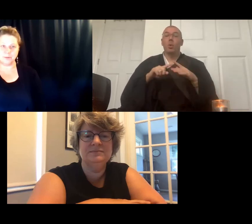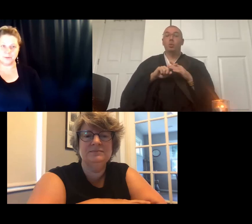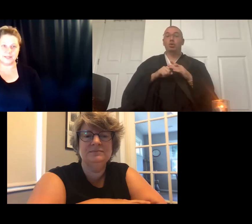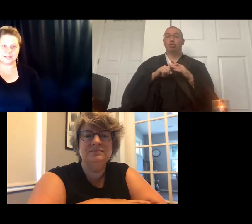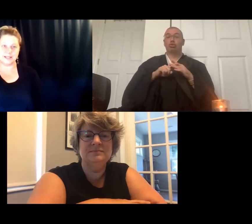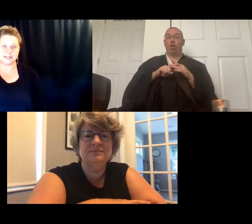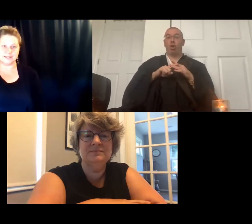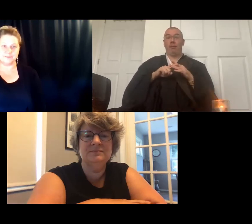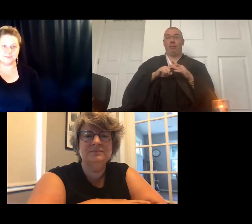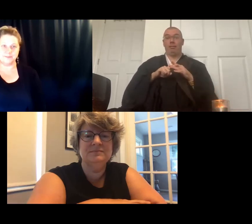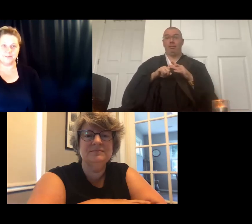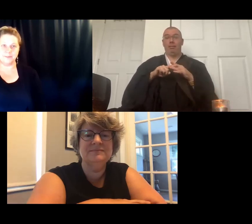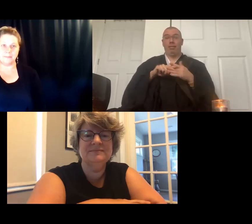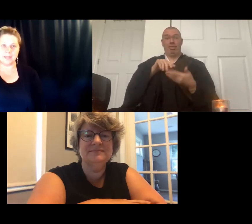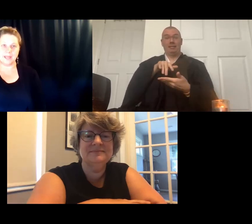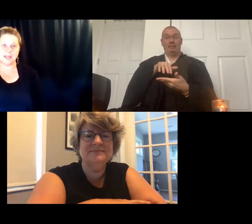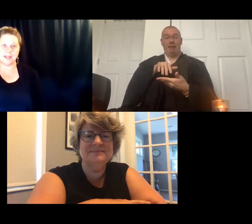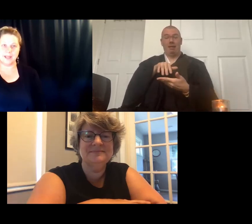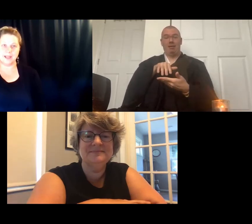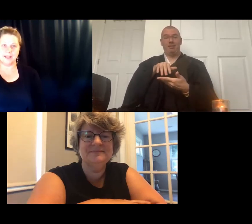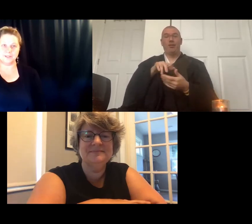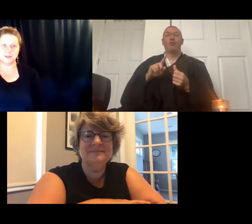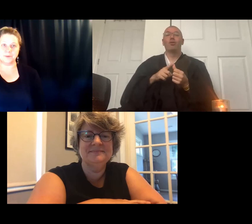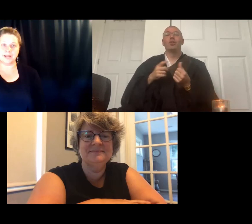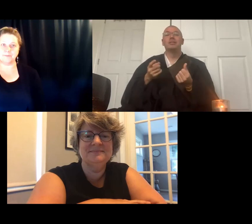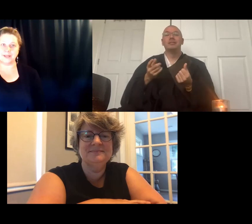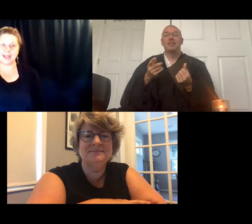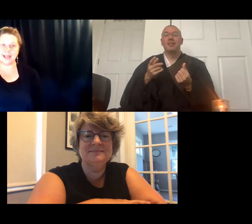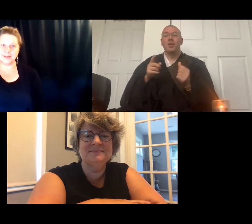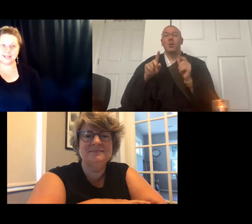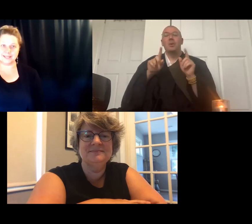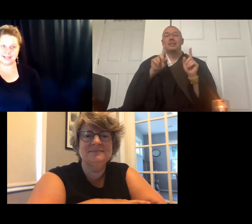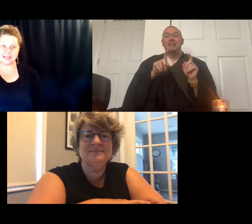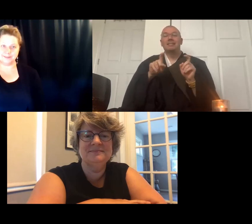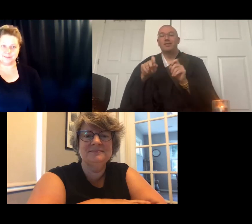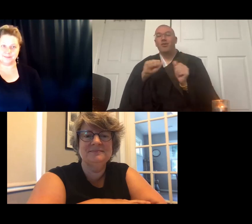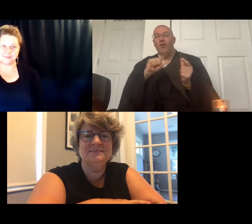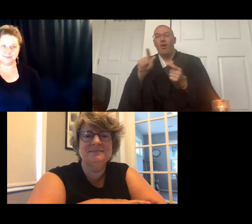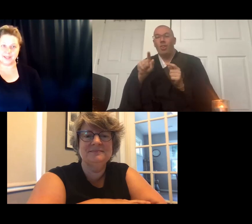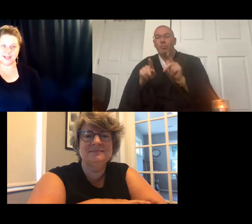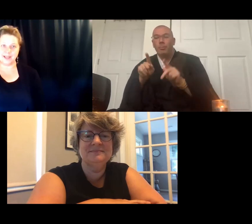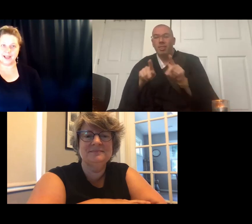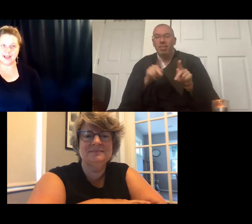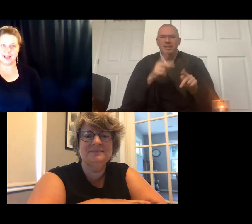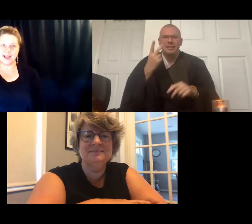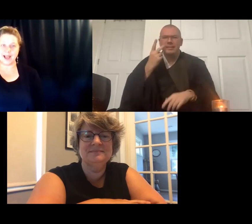meditation help with these things. So when I began my study,